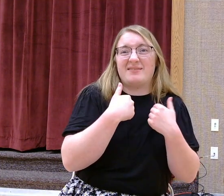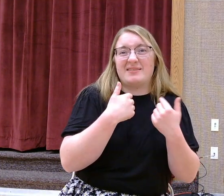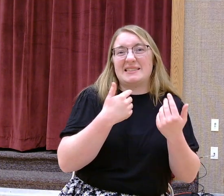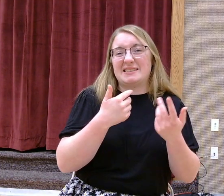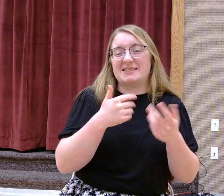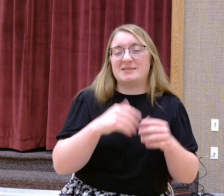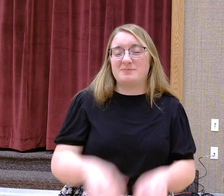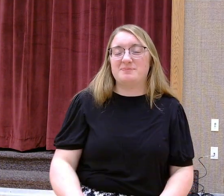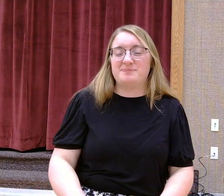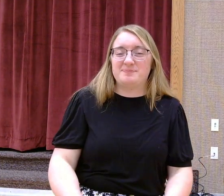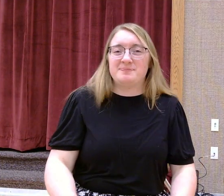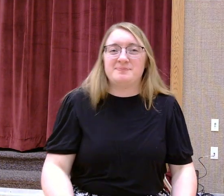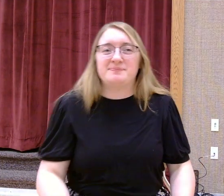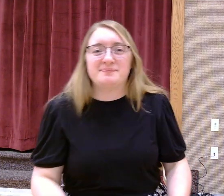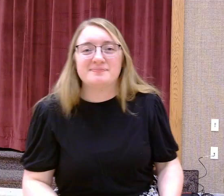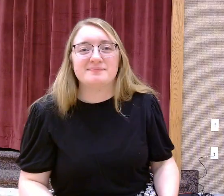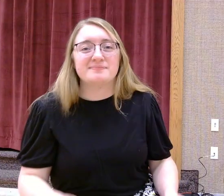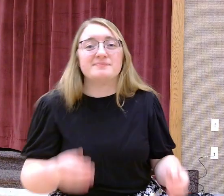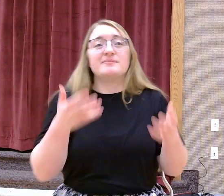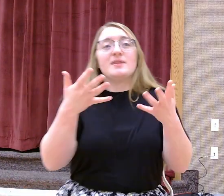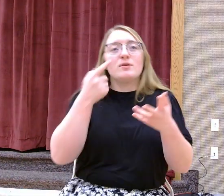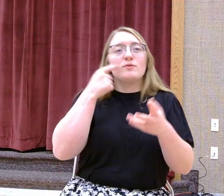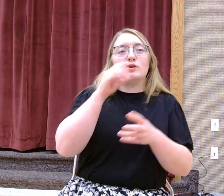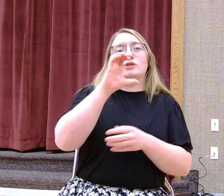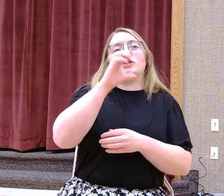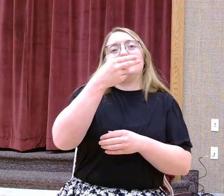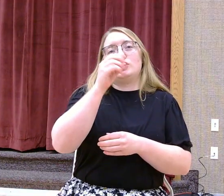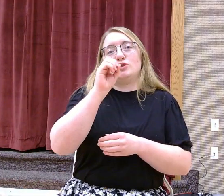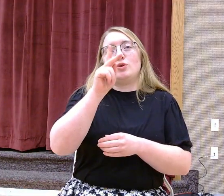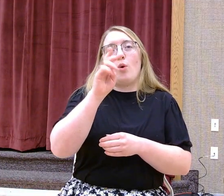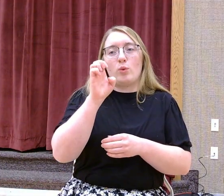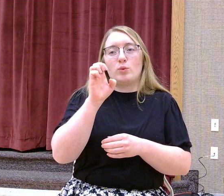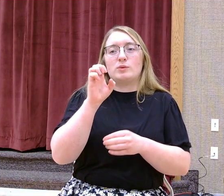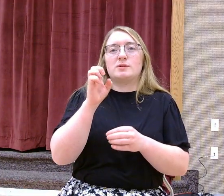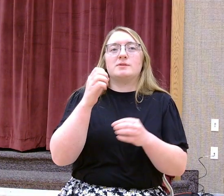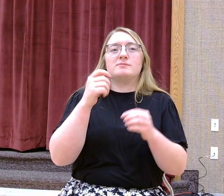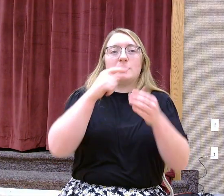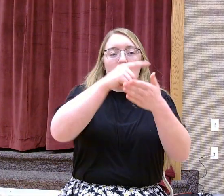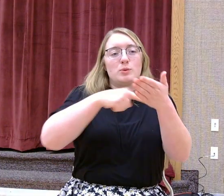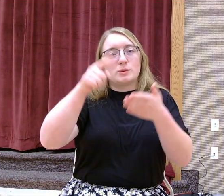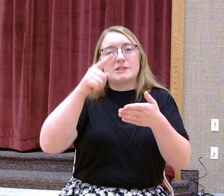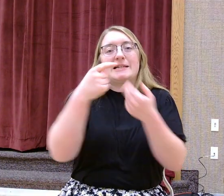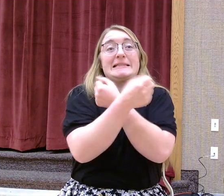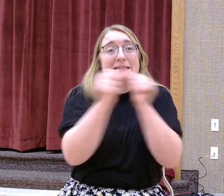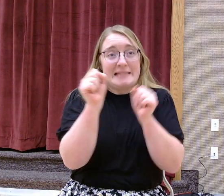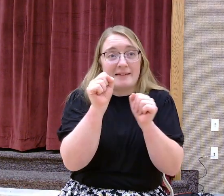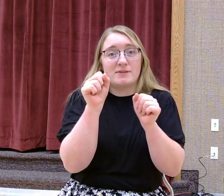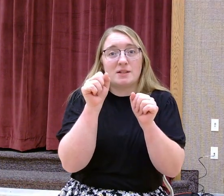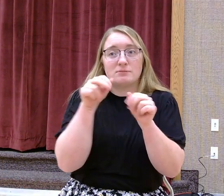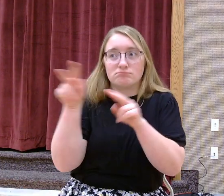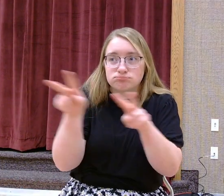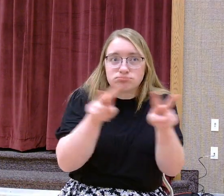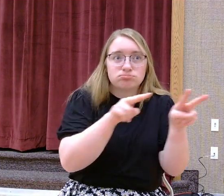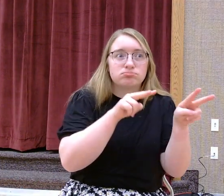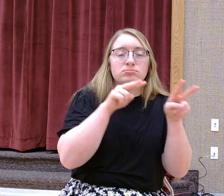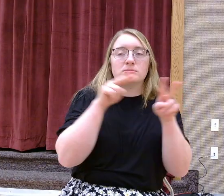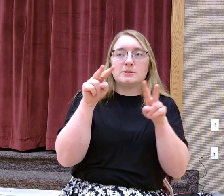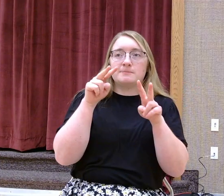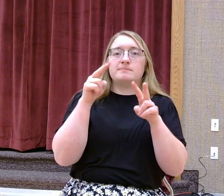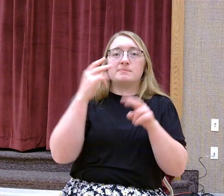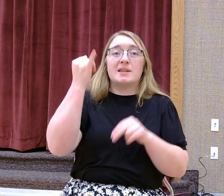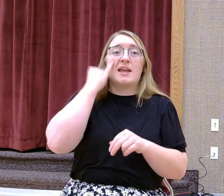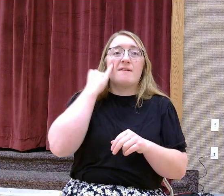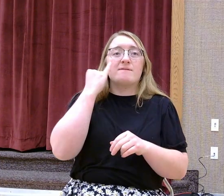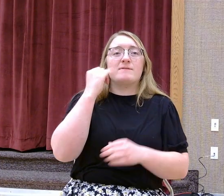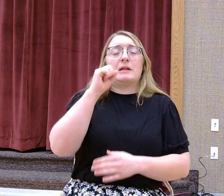throat. So again, for choking, check for safety. Again, that's the most important thing. Weak or no